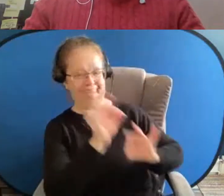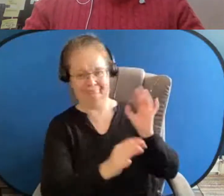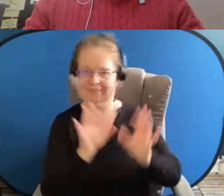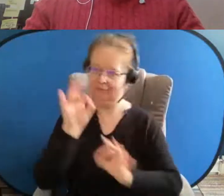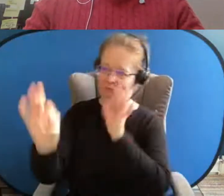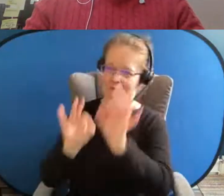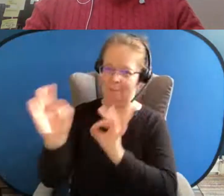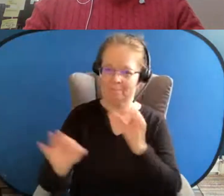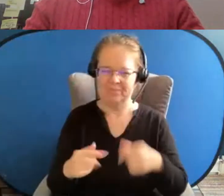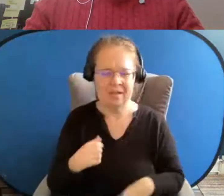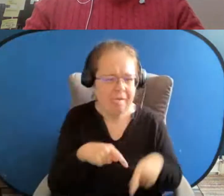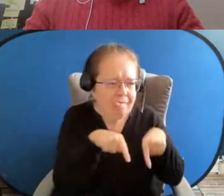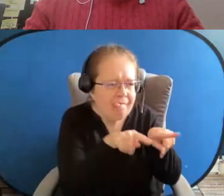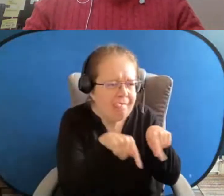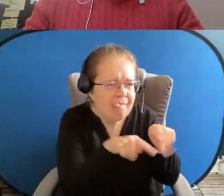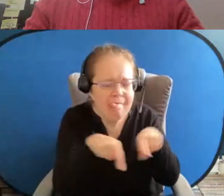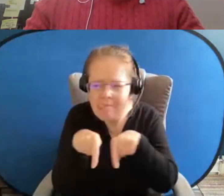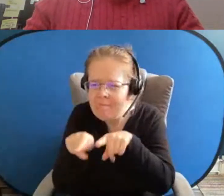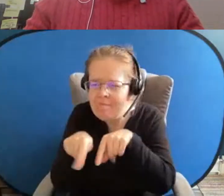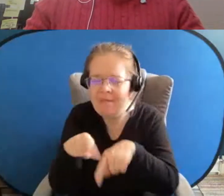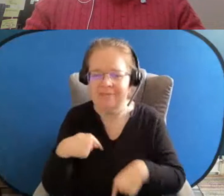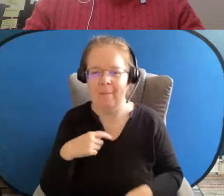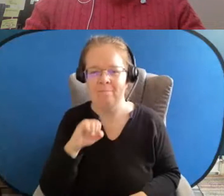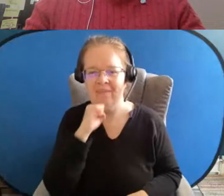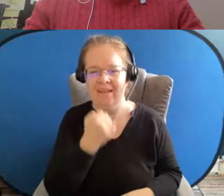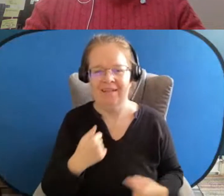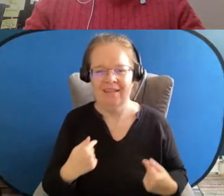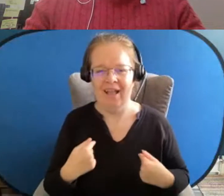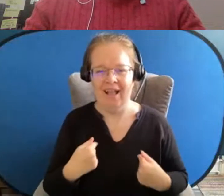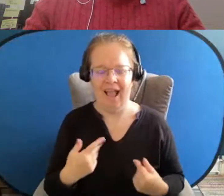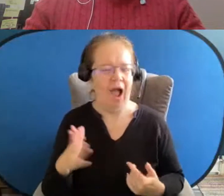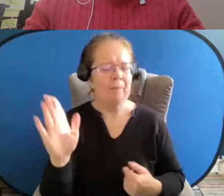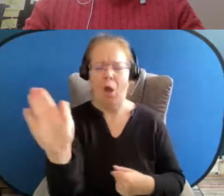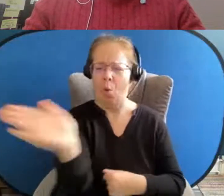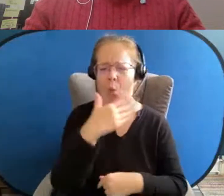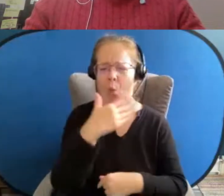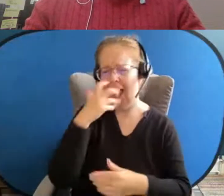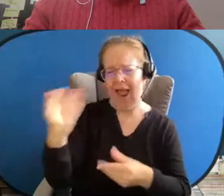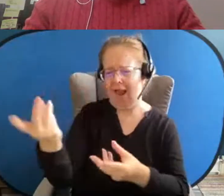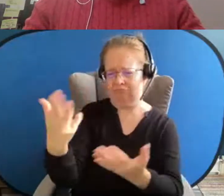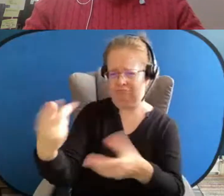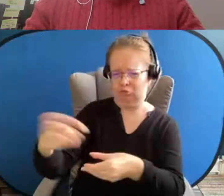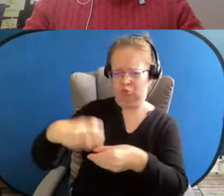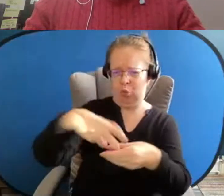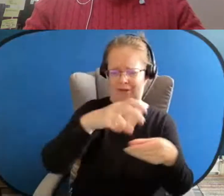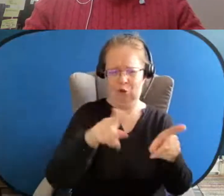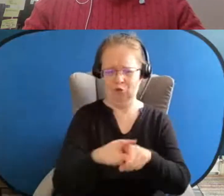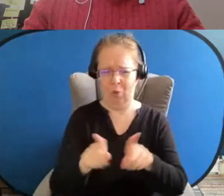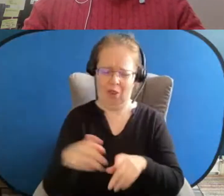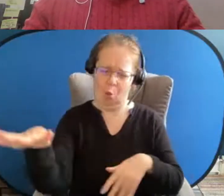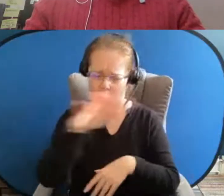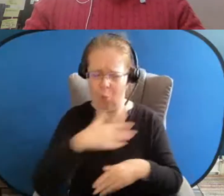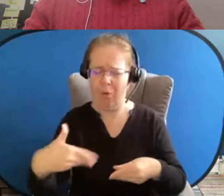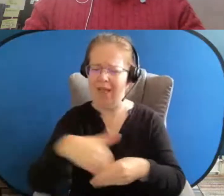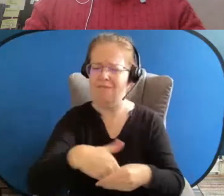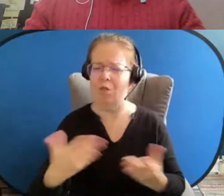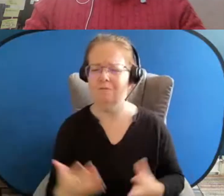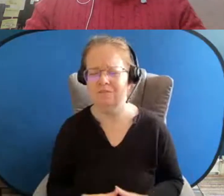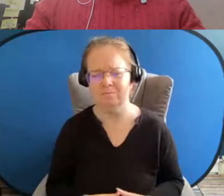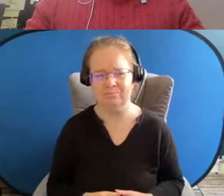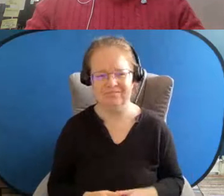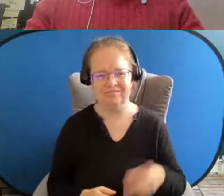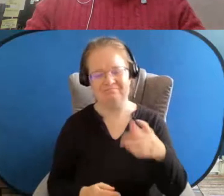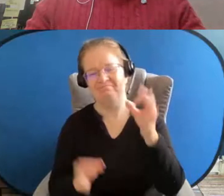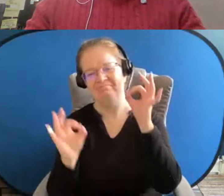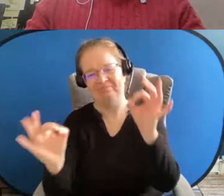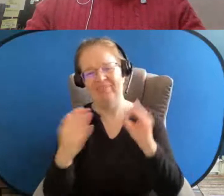some probing. But it'd be great, obviously, if everyone else can join in as well in the spirit of it all. Absolutely.